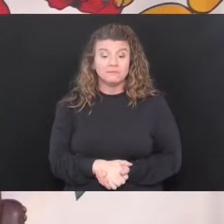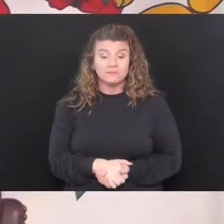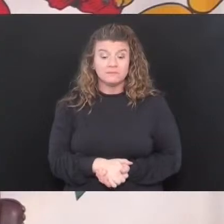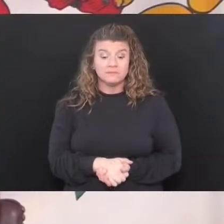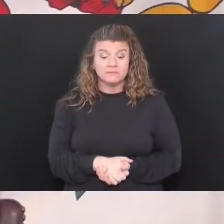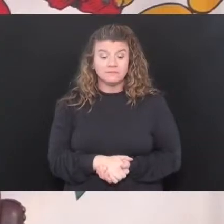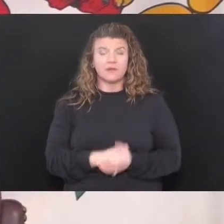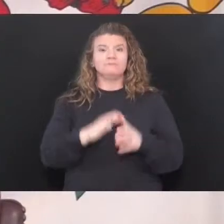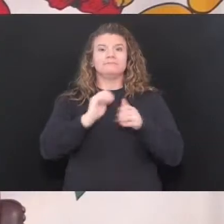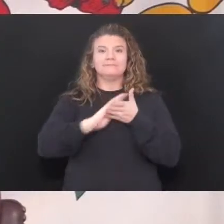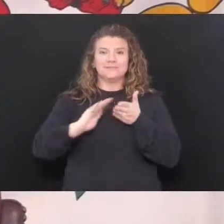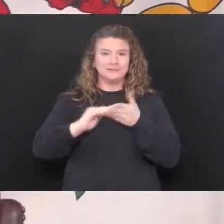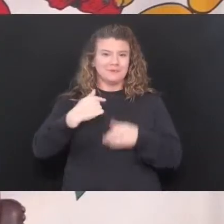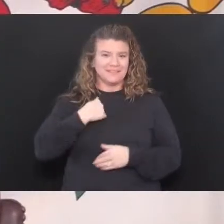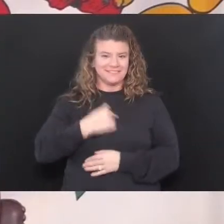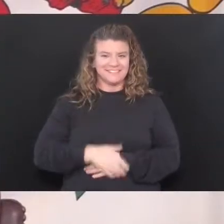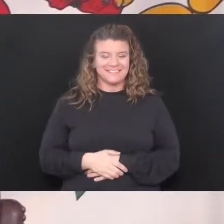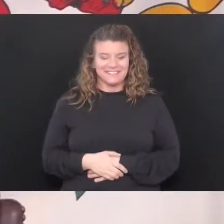Excuse me.